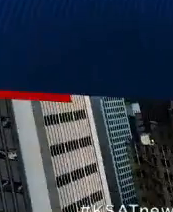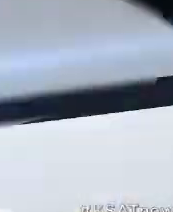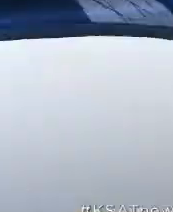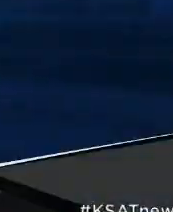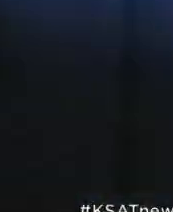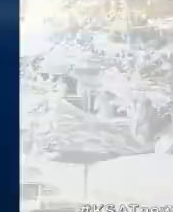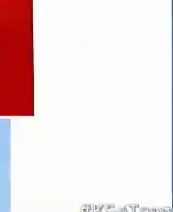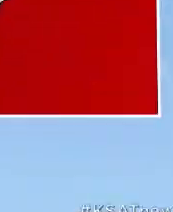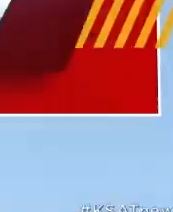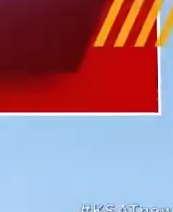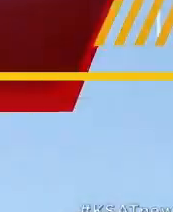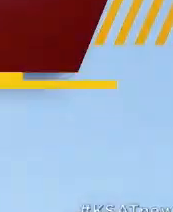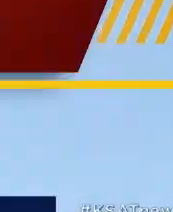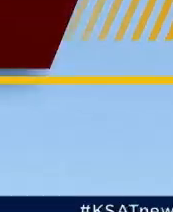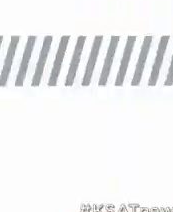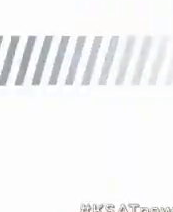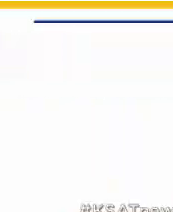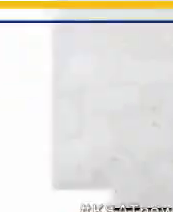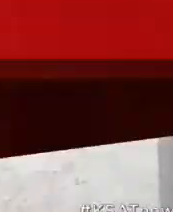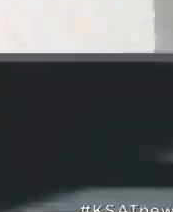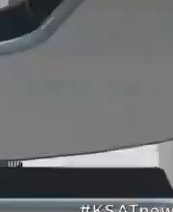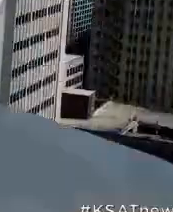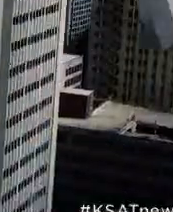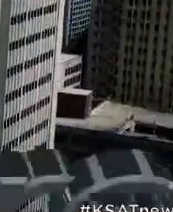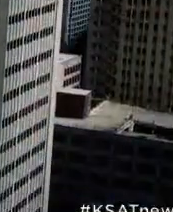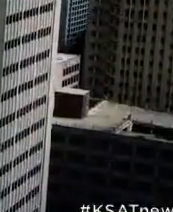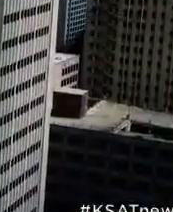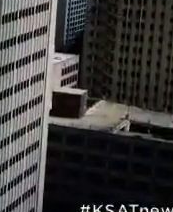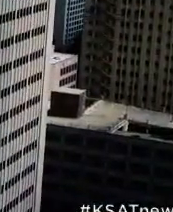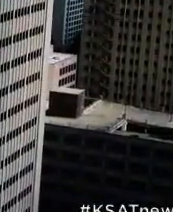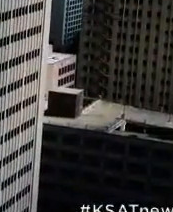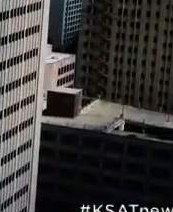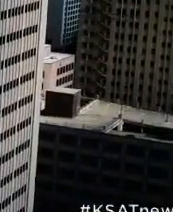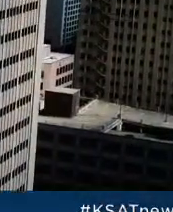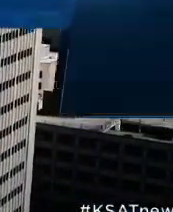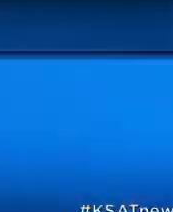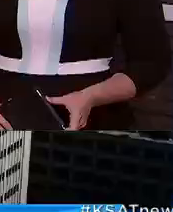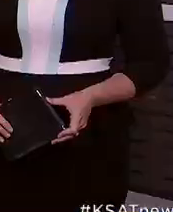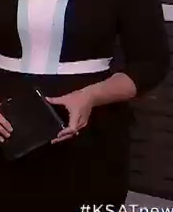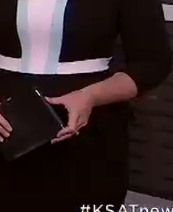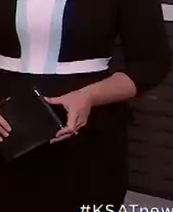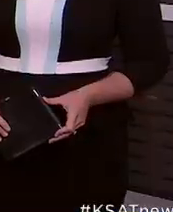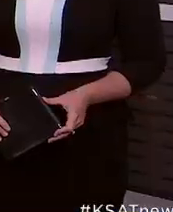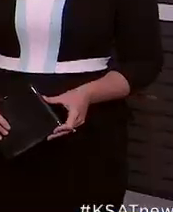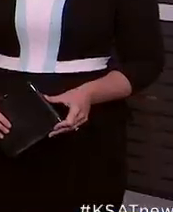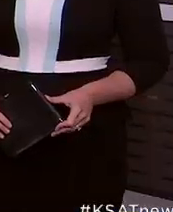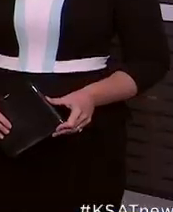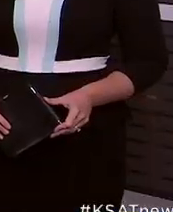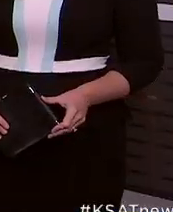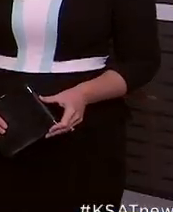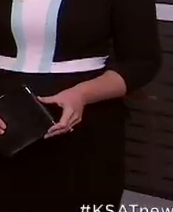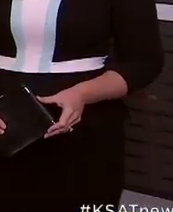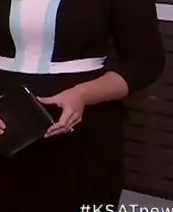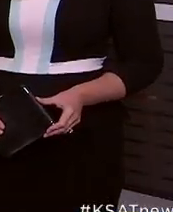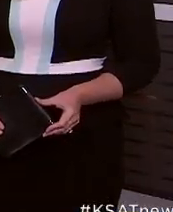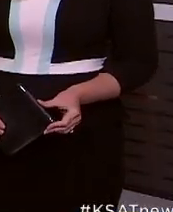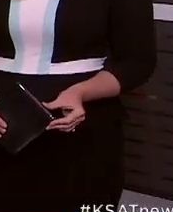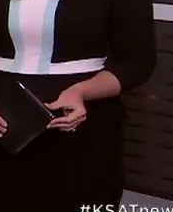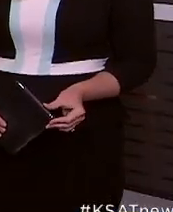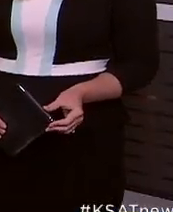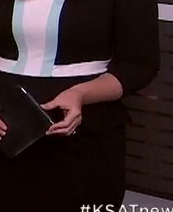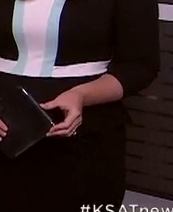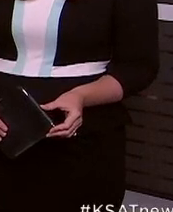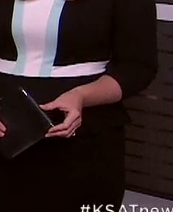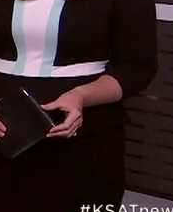Live from KSAT 12, the 6 o'clock news starts right now. The outcries over the oppression of minorities